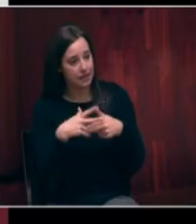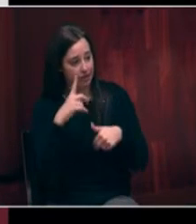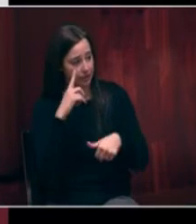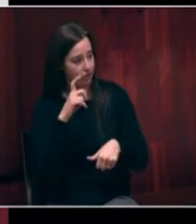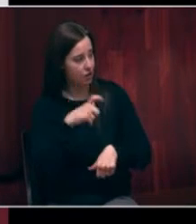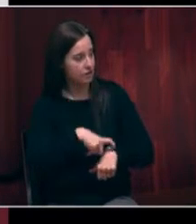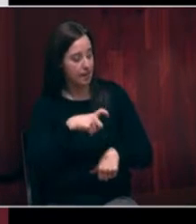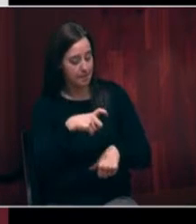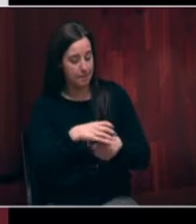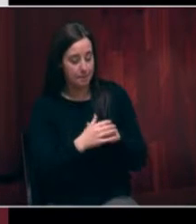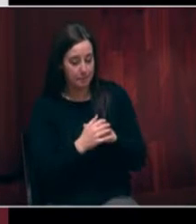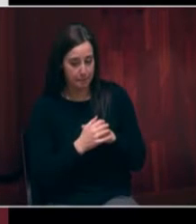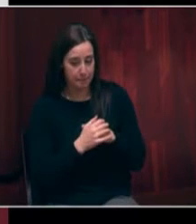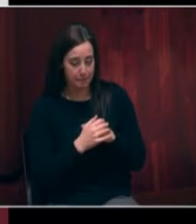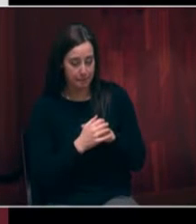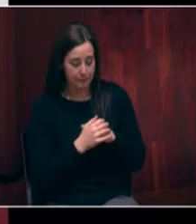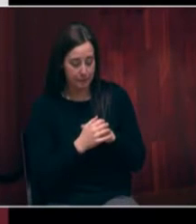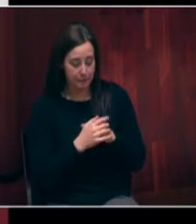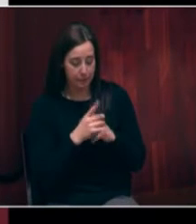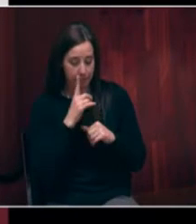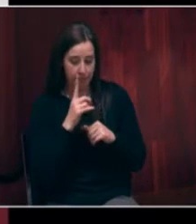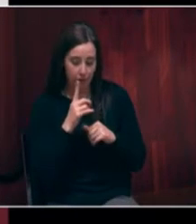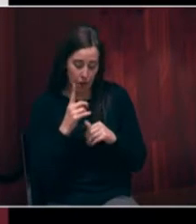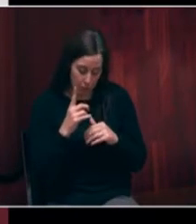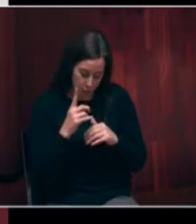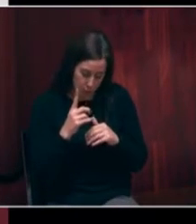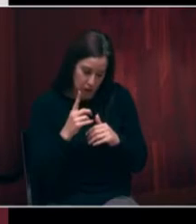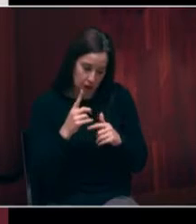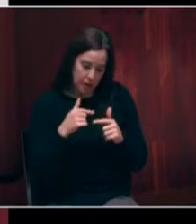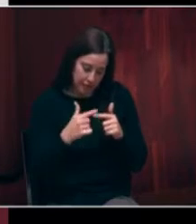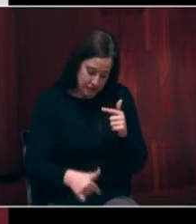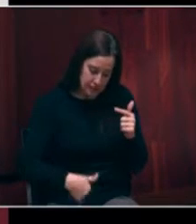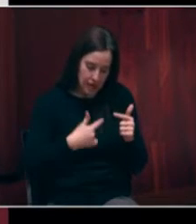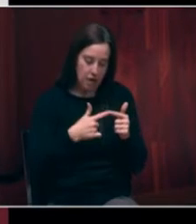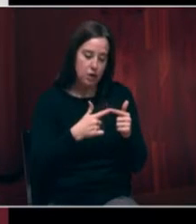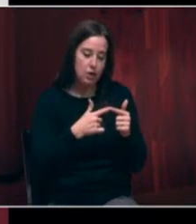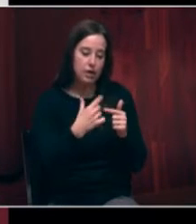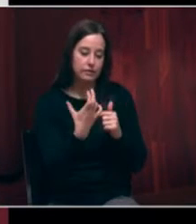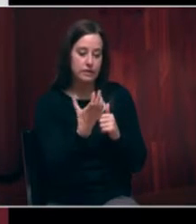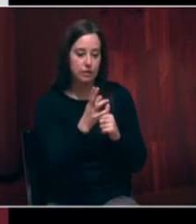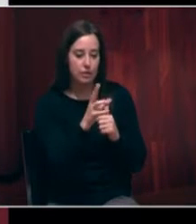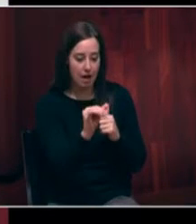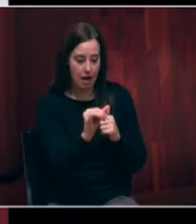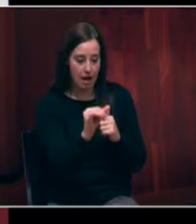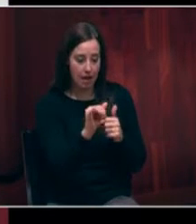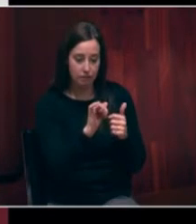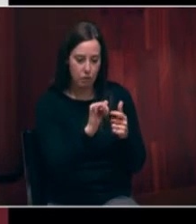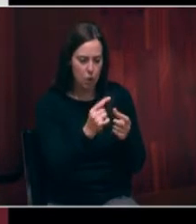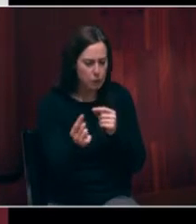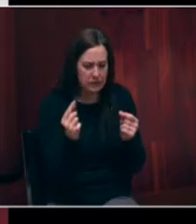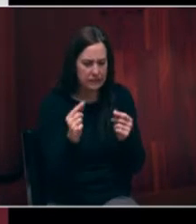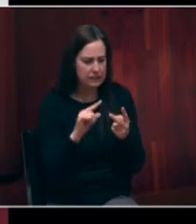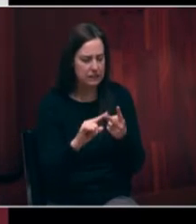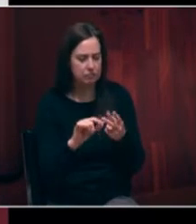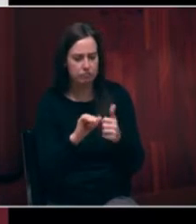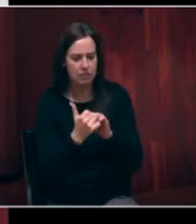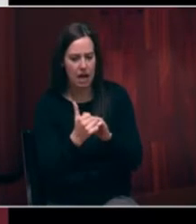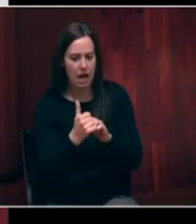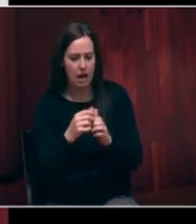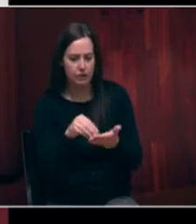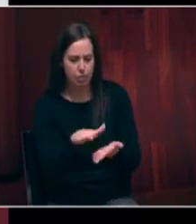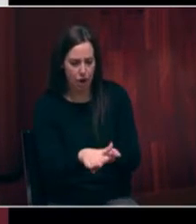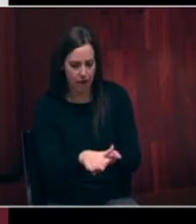So taking you through the life cycle of CUI, of course, what it is, how to mark it, how to share it, and also how to destroy it. So when we